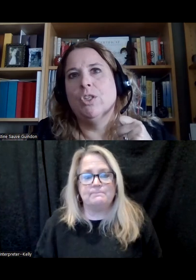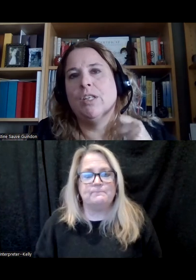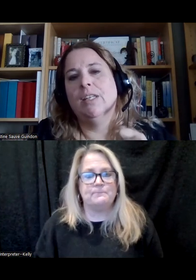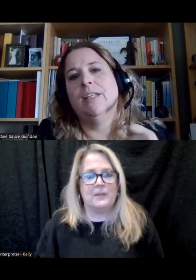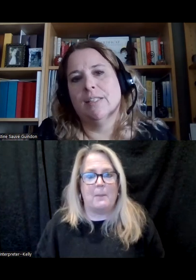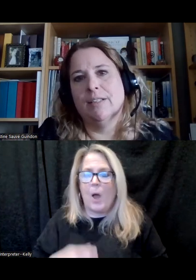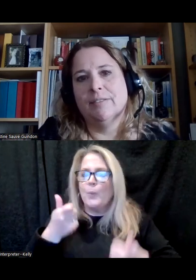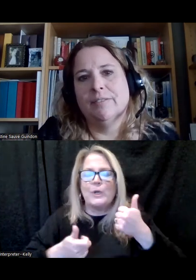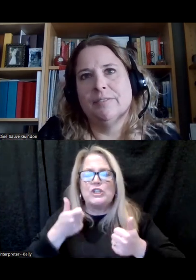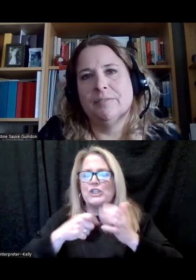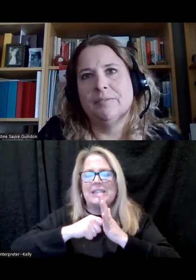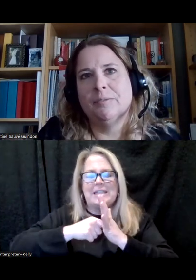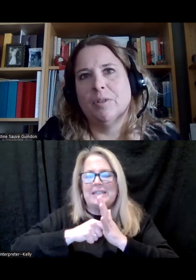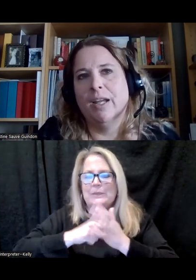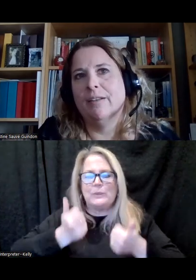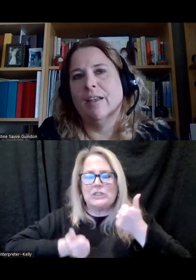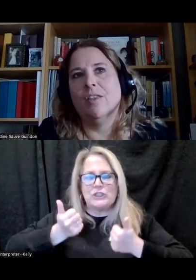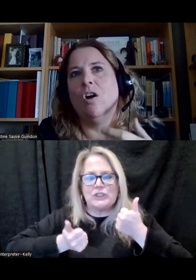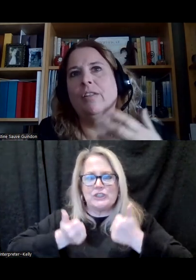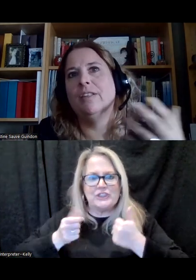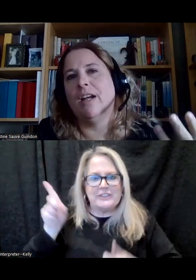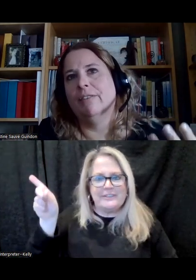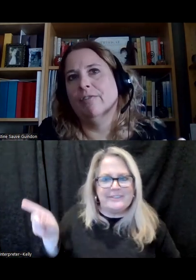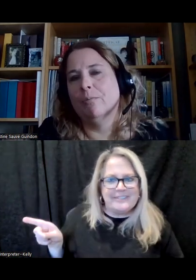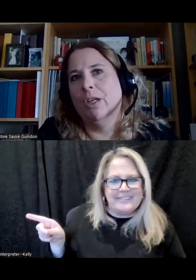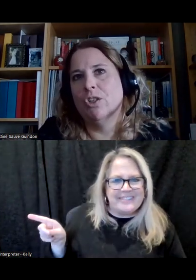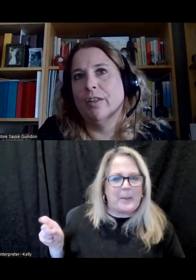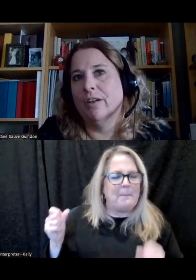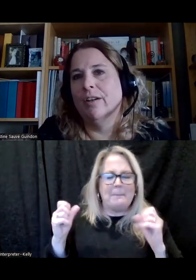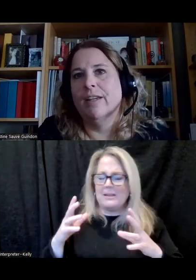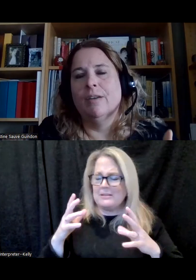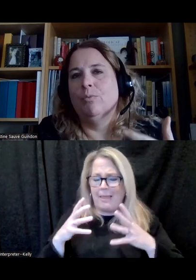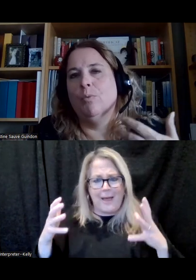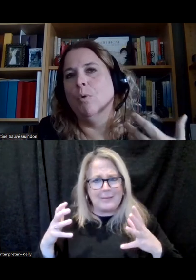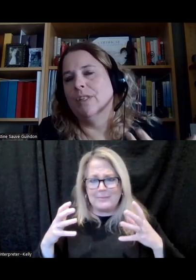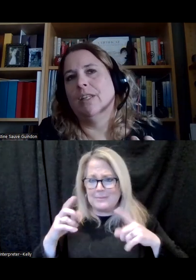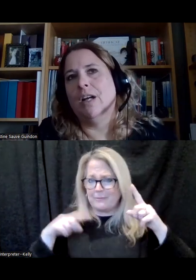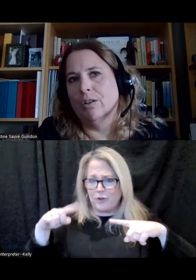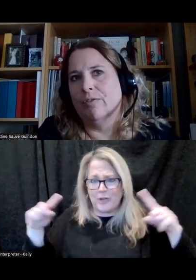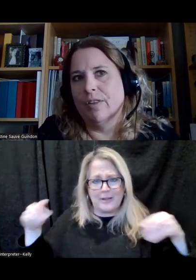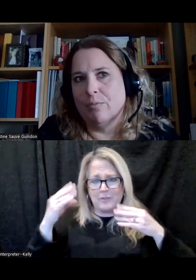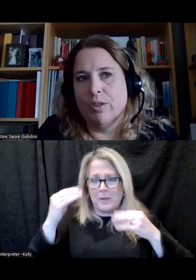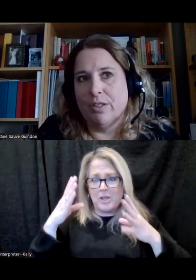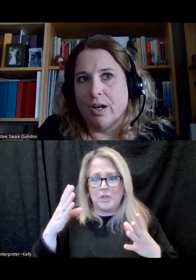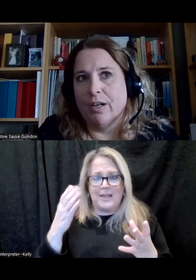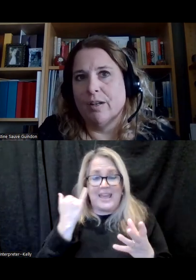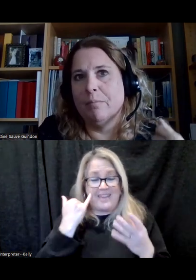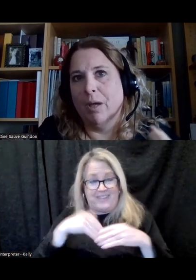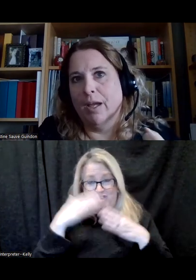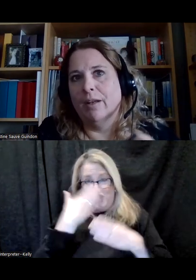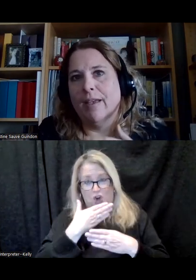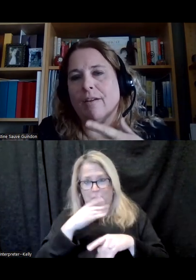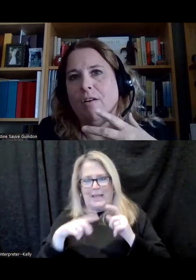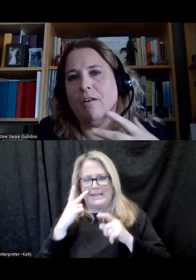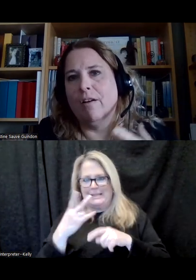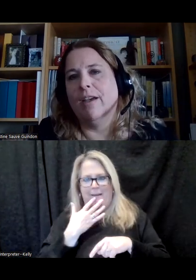But which key is it, right? And all this kind of information on there, we won't see the color if we're in the dark,